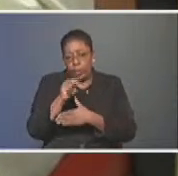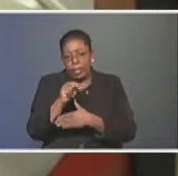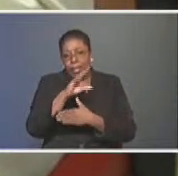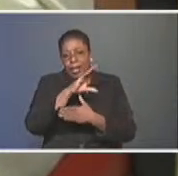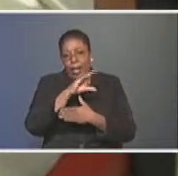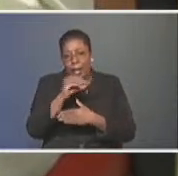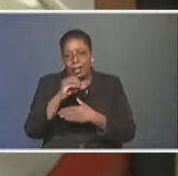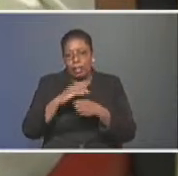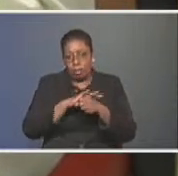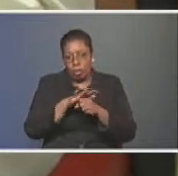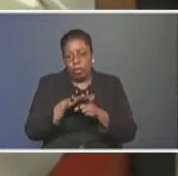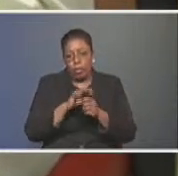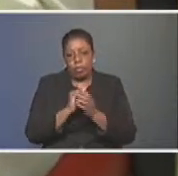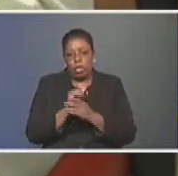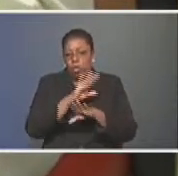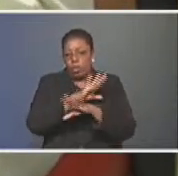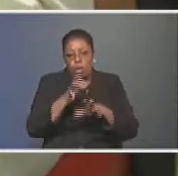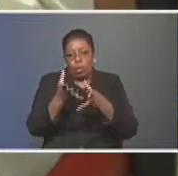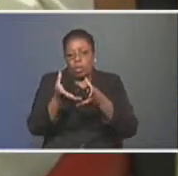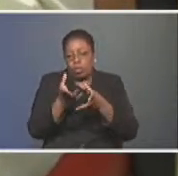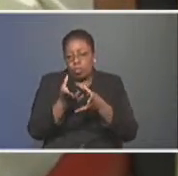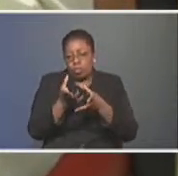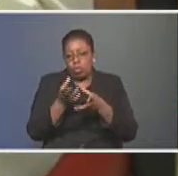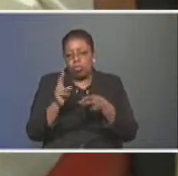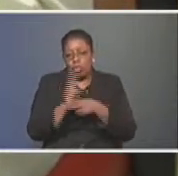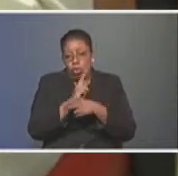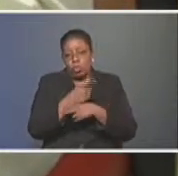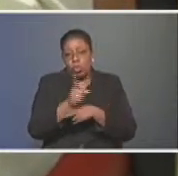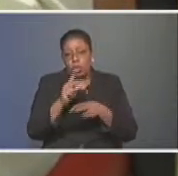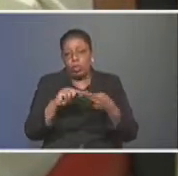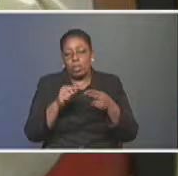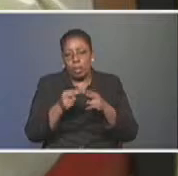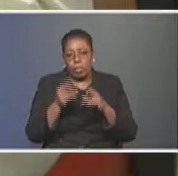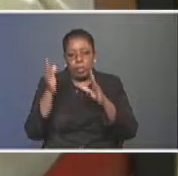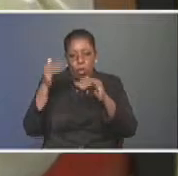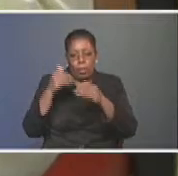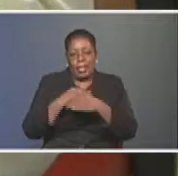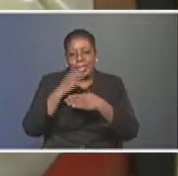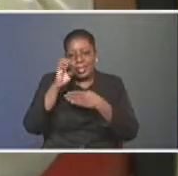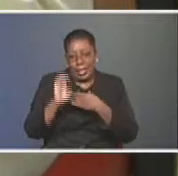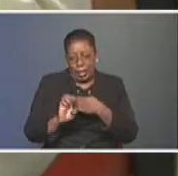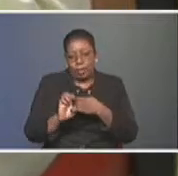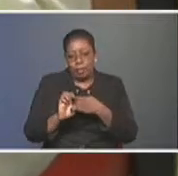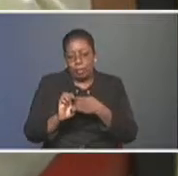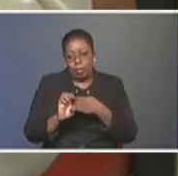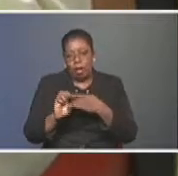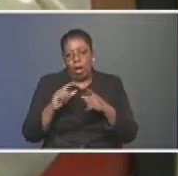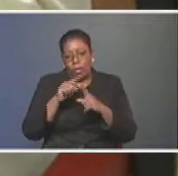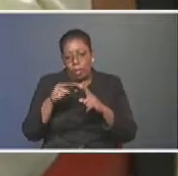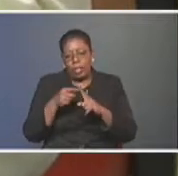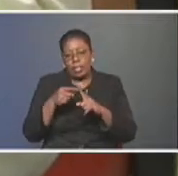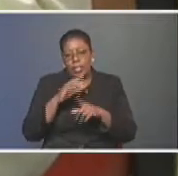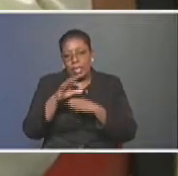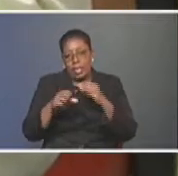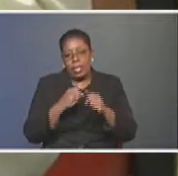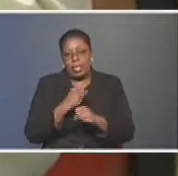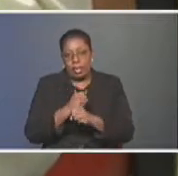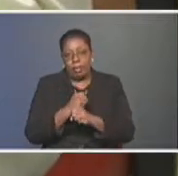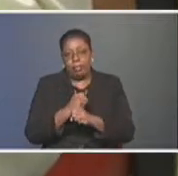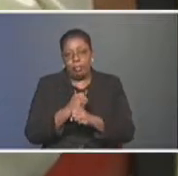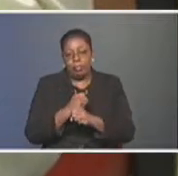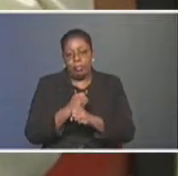those statistics. But we expect, hopefully, by the end of the fourth quarter of this year, we should have the proper